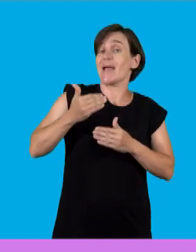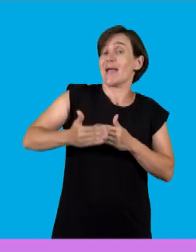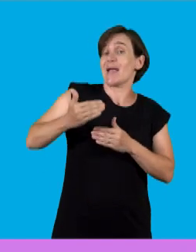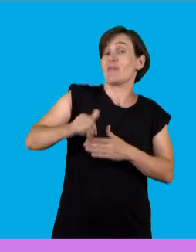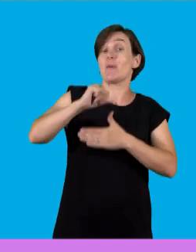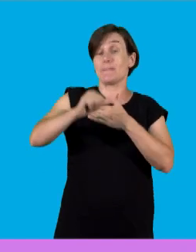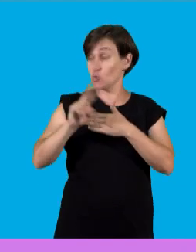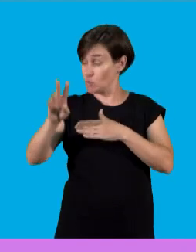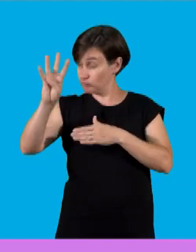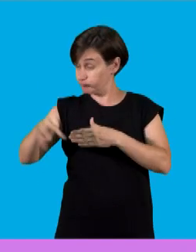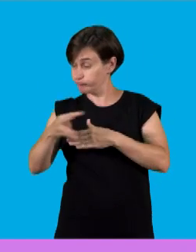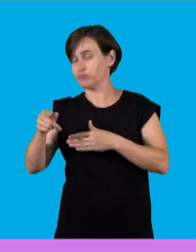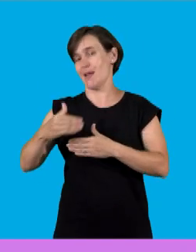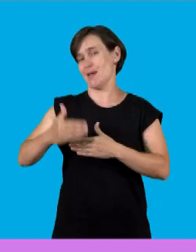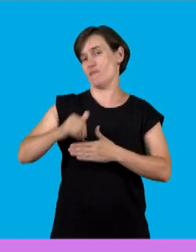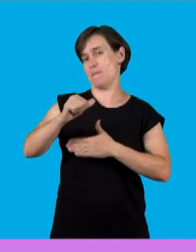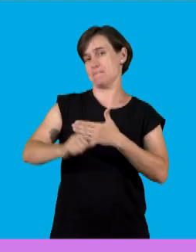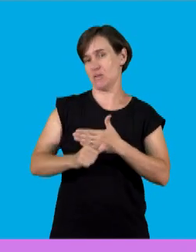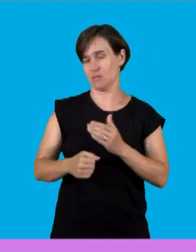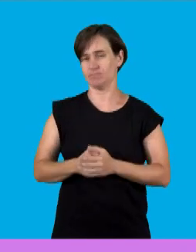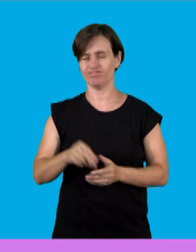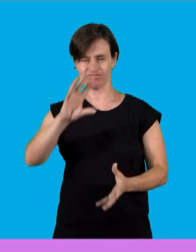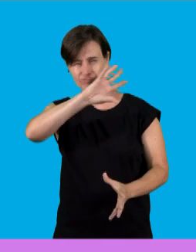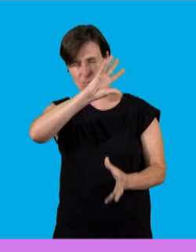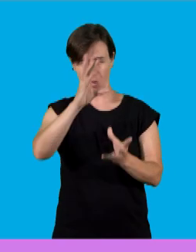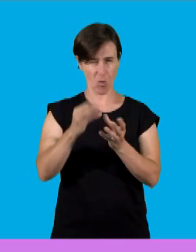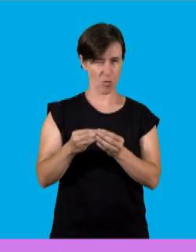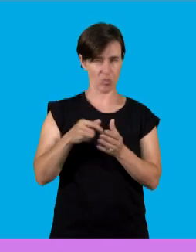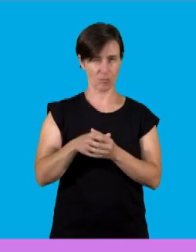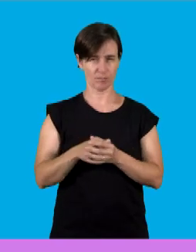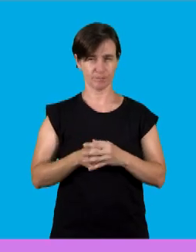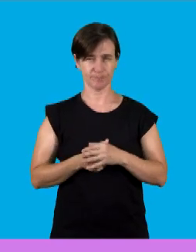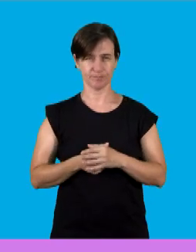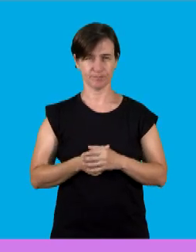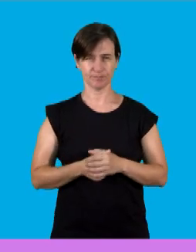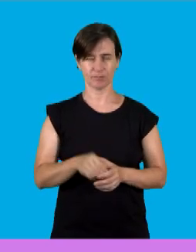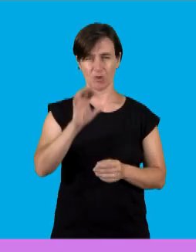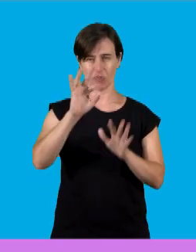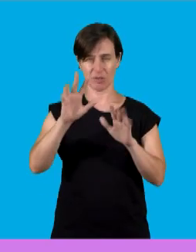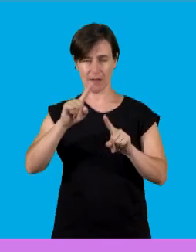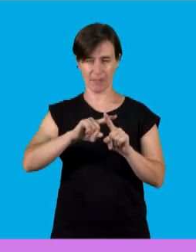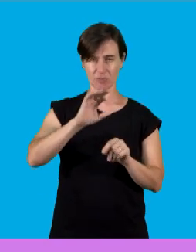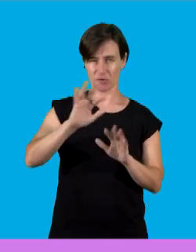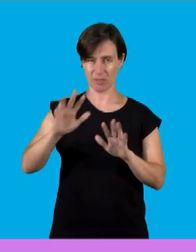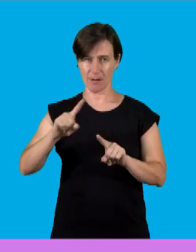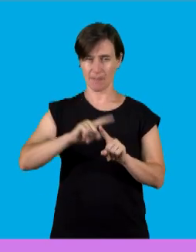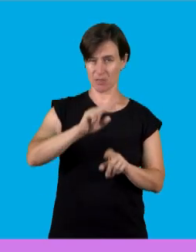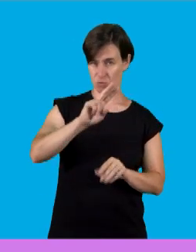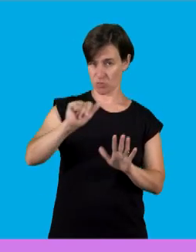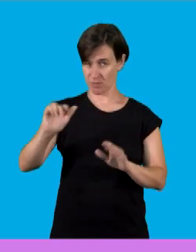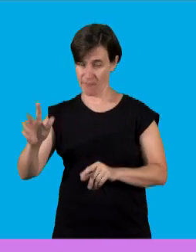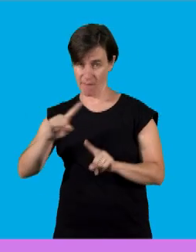values, as indicated there. Right, so let's quickly add that together. 310 plus 310 plus